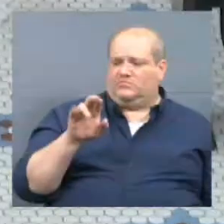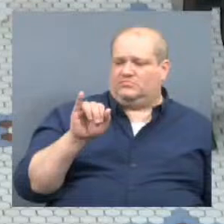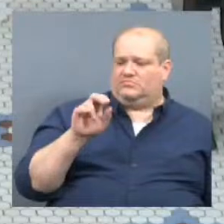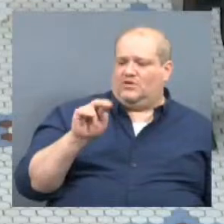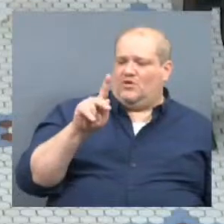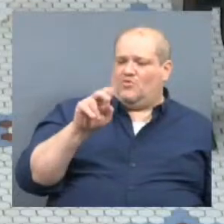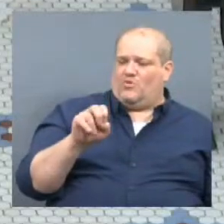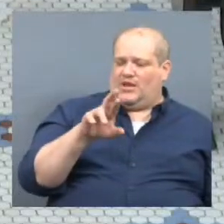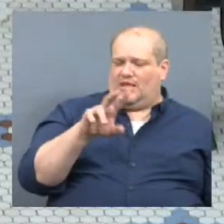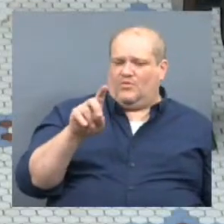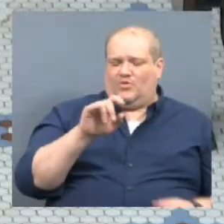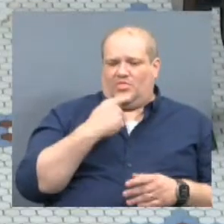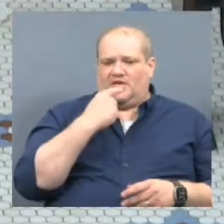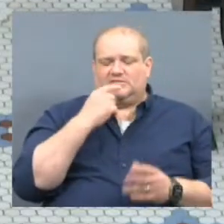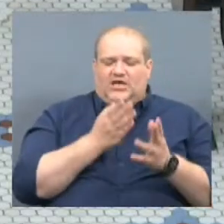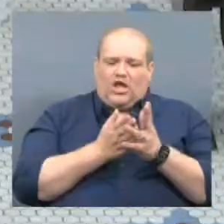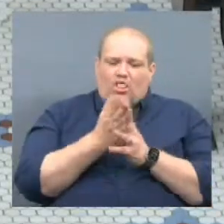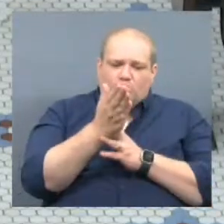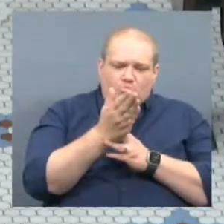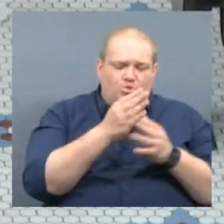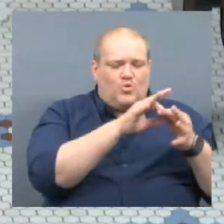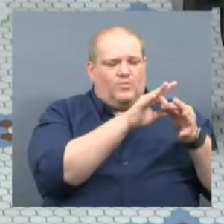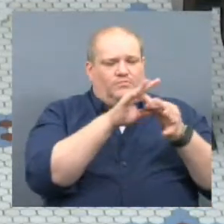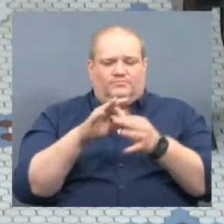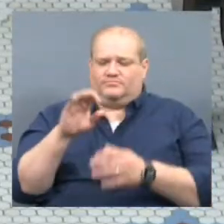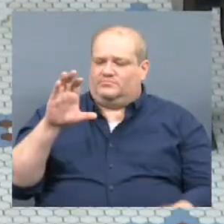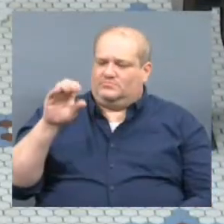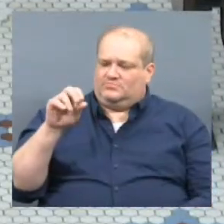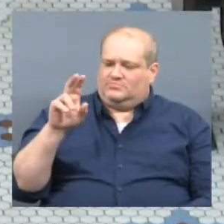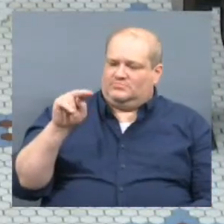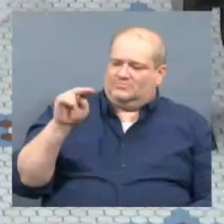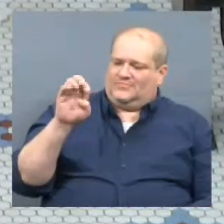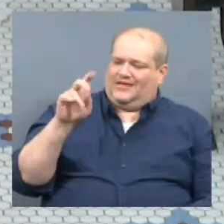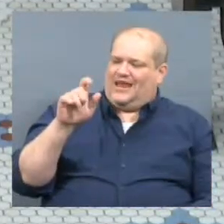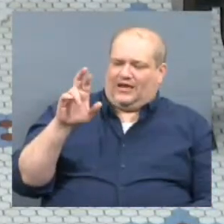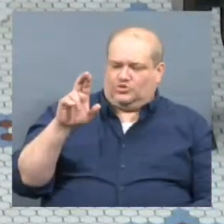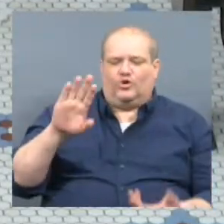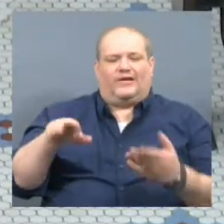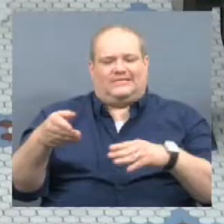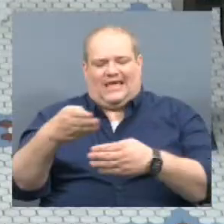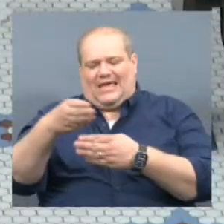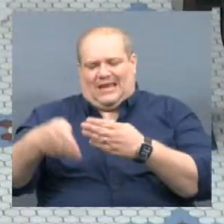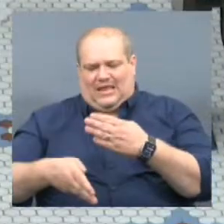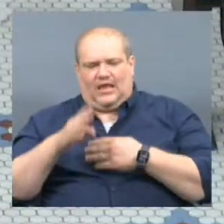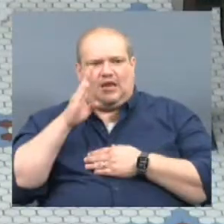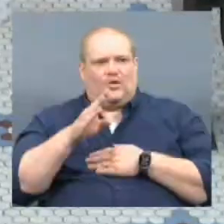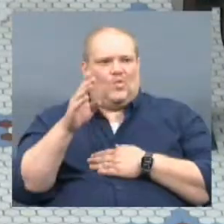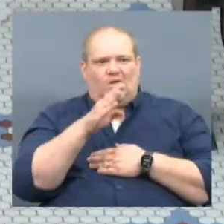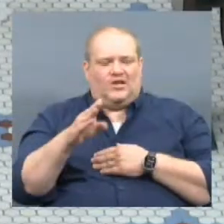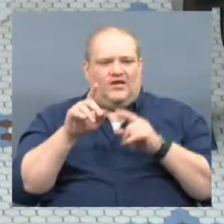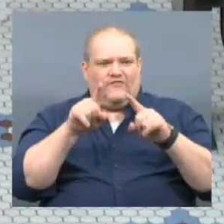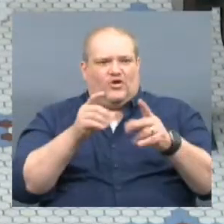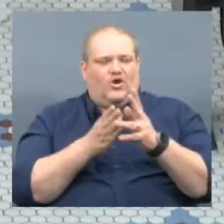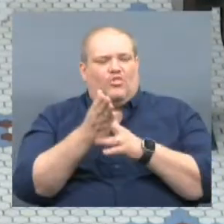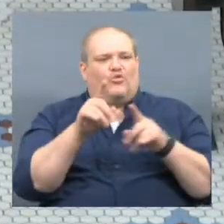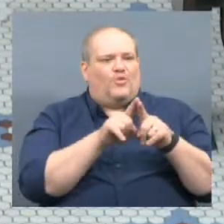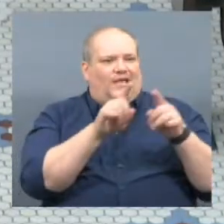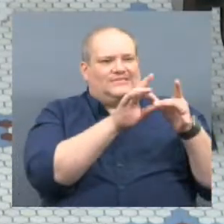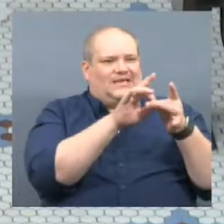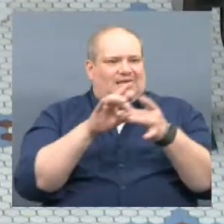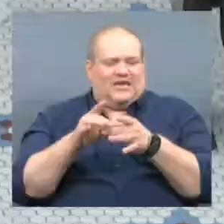they say it's a through street or connector street. It is a dead-end street. It will never go through as a connector